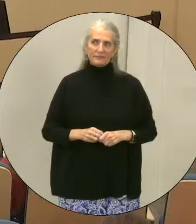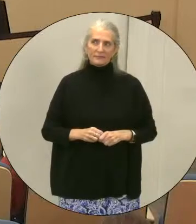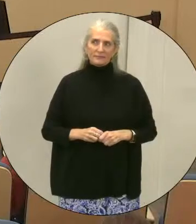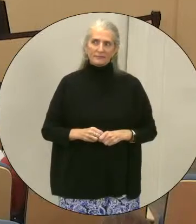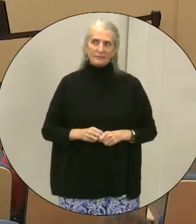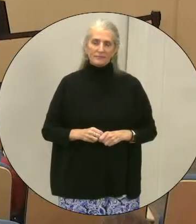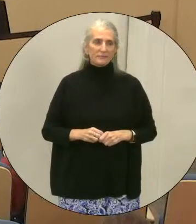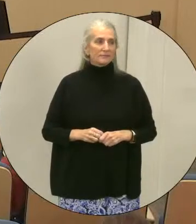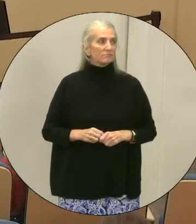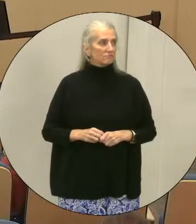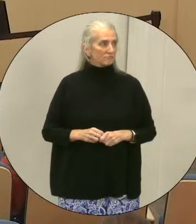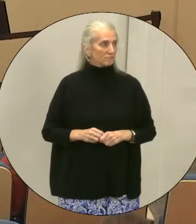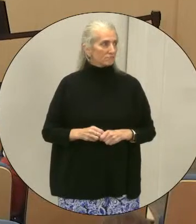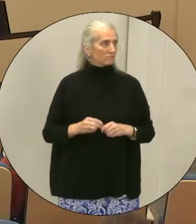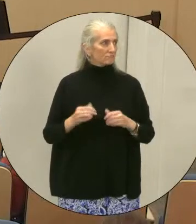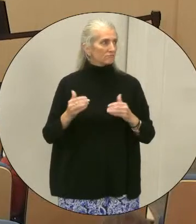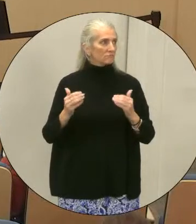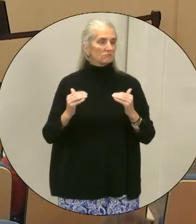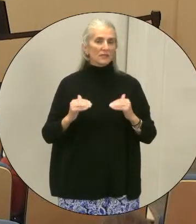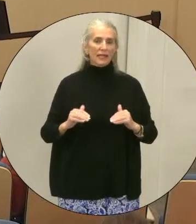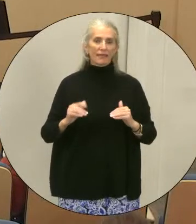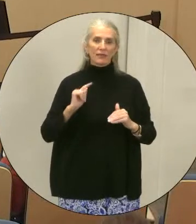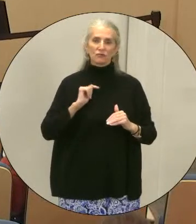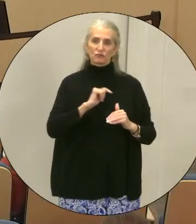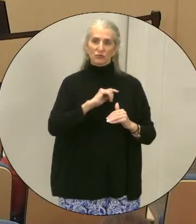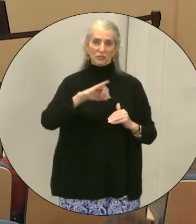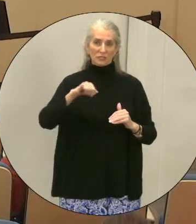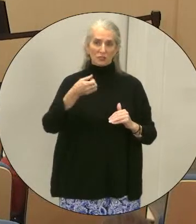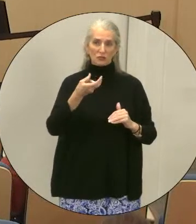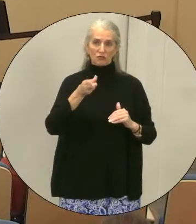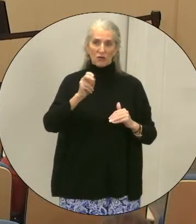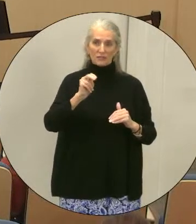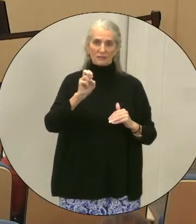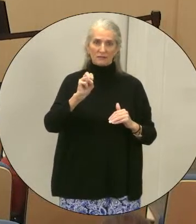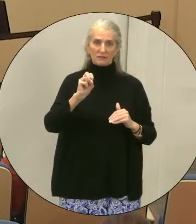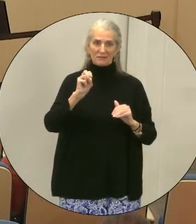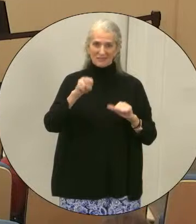Seeing none. Trustee Johnson, can you hear me?